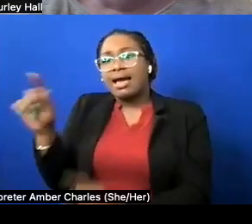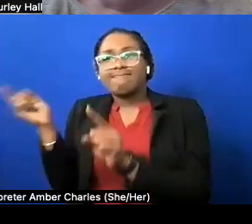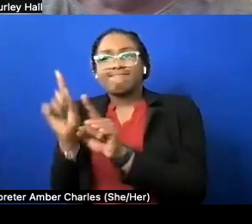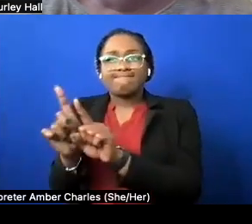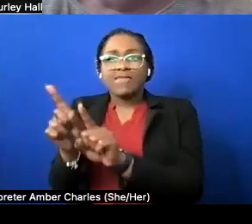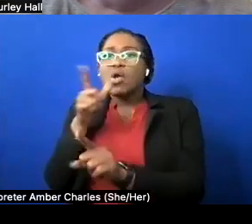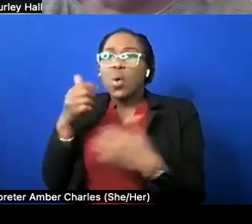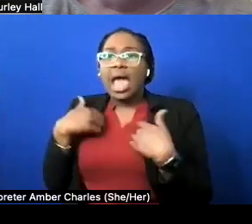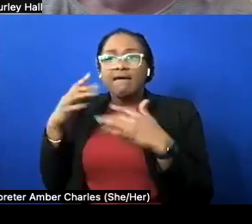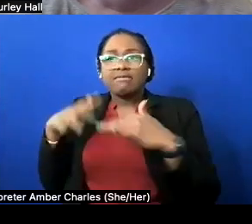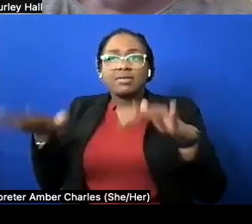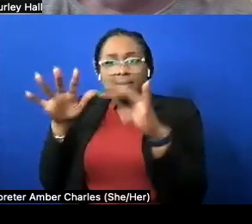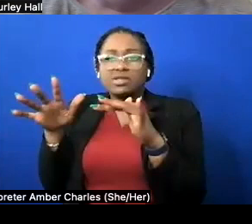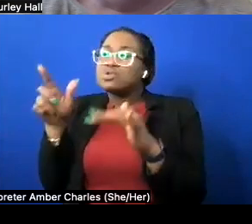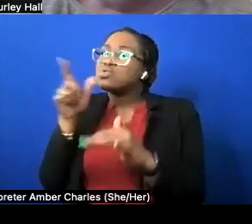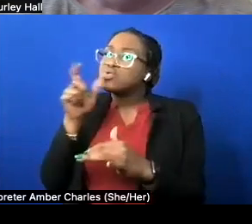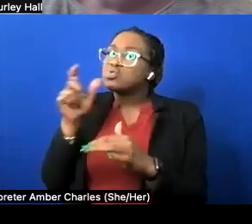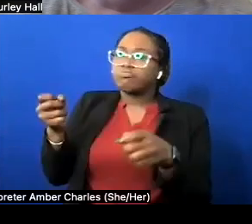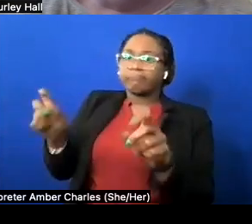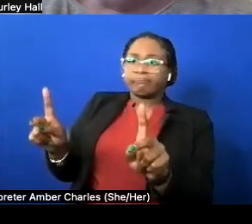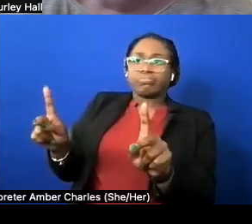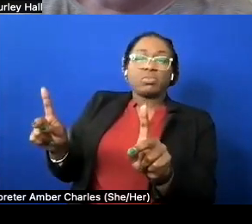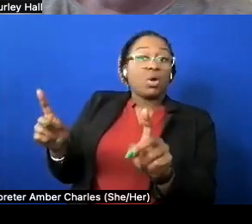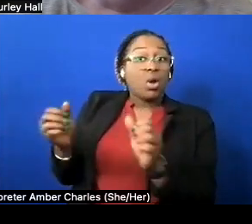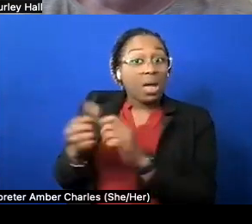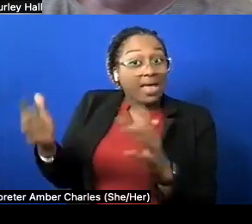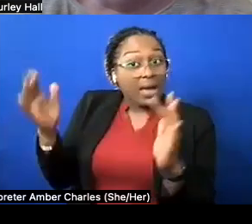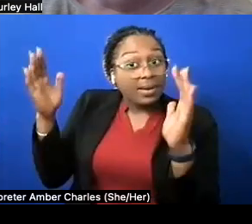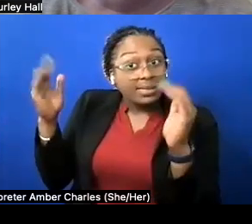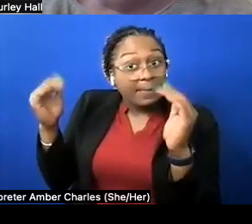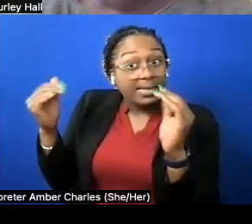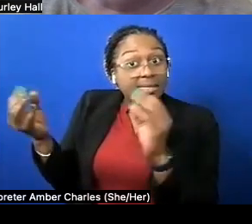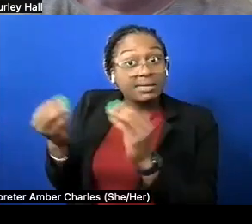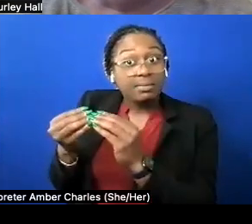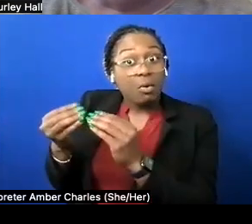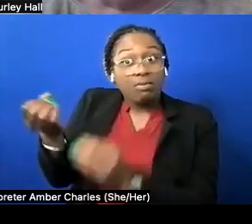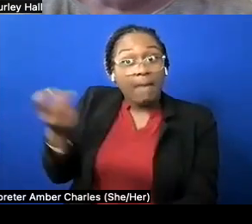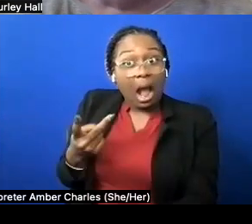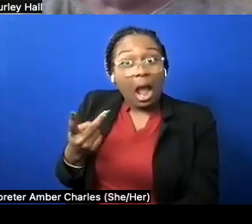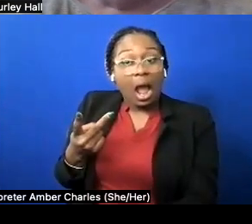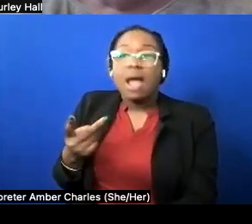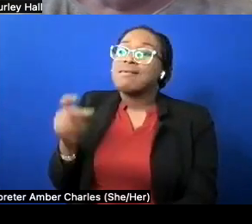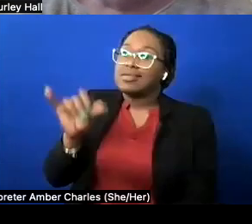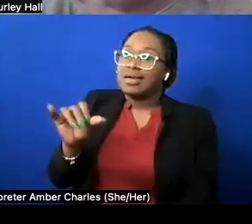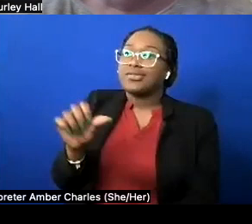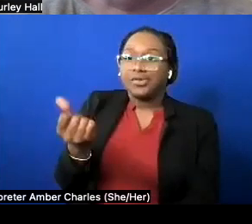who allows them to just be without expecting anything in return, you know, because that's the other thing